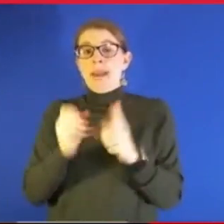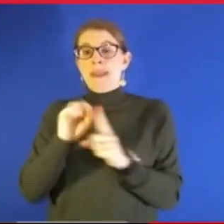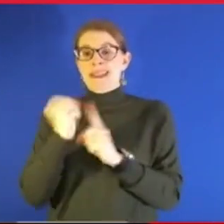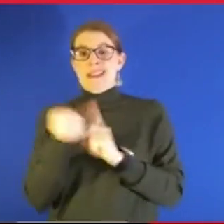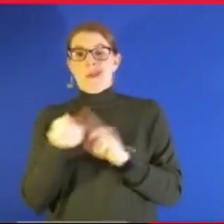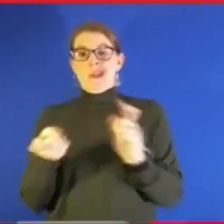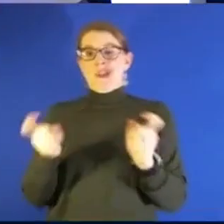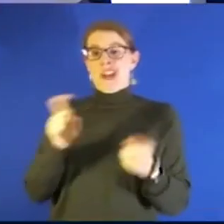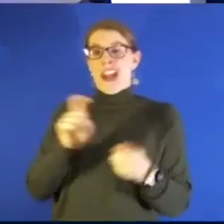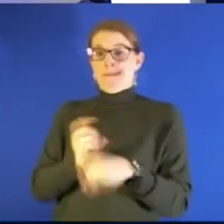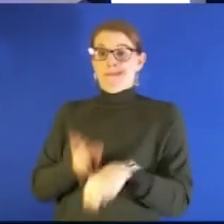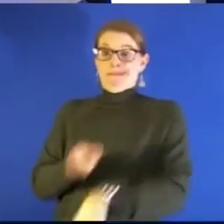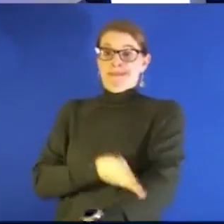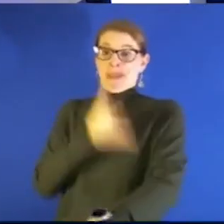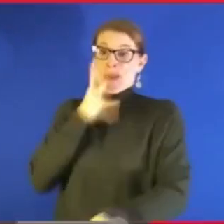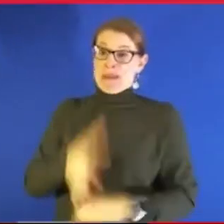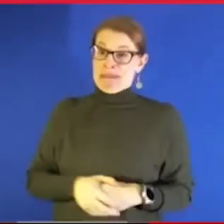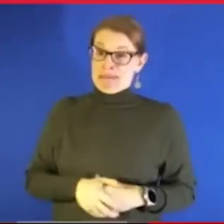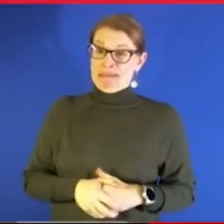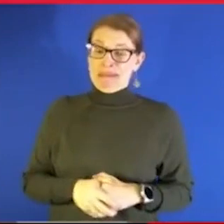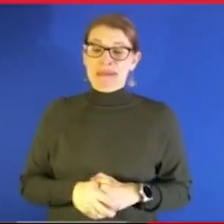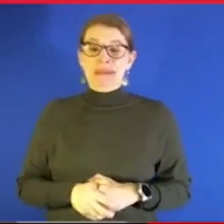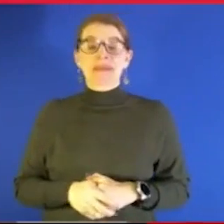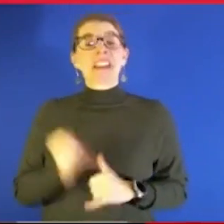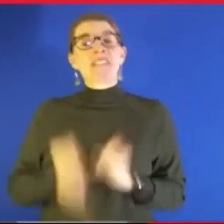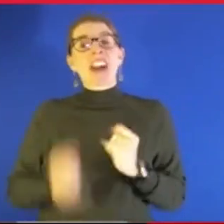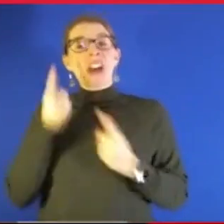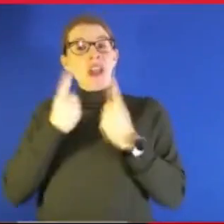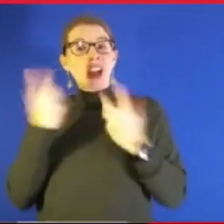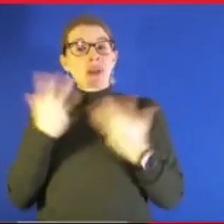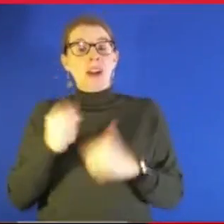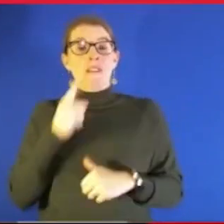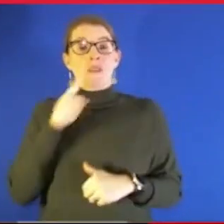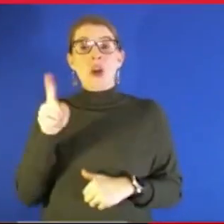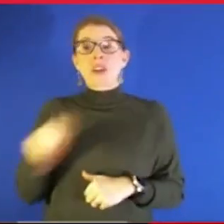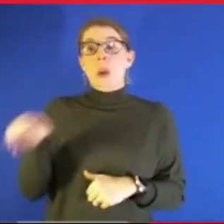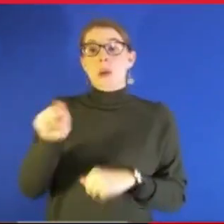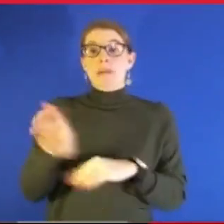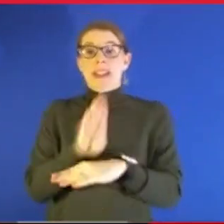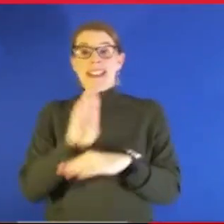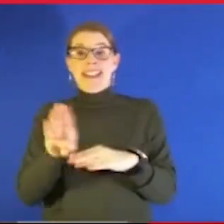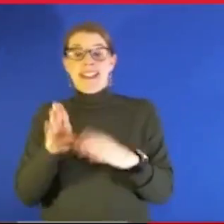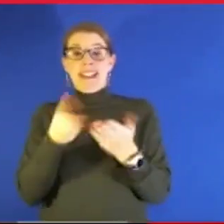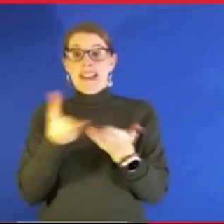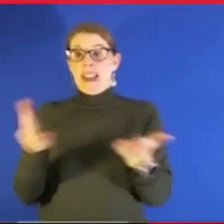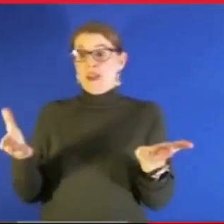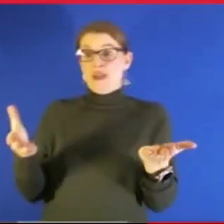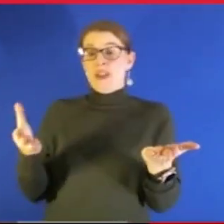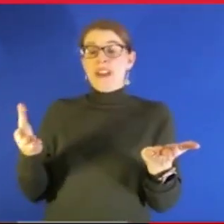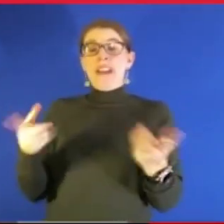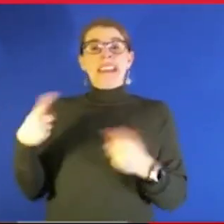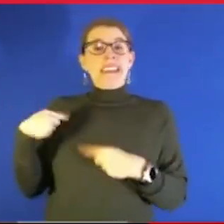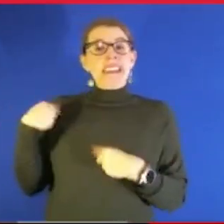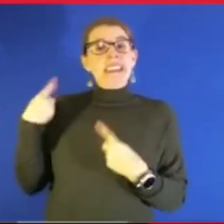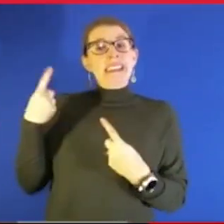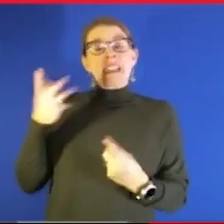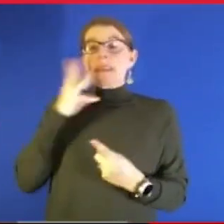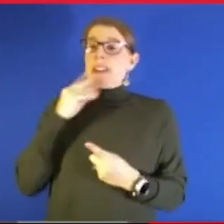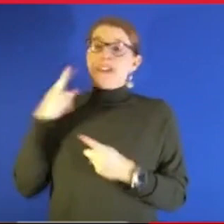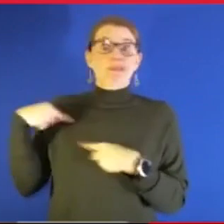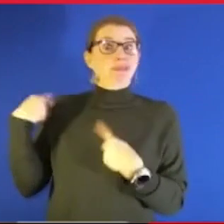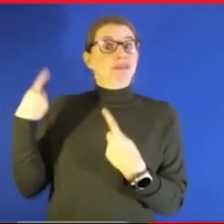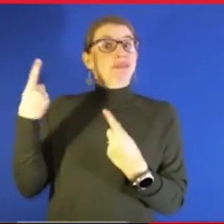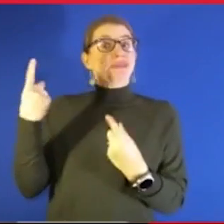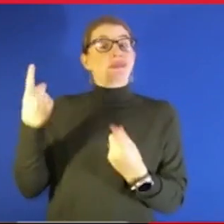time. But absolutely. Final thoughts are for those businesses that are out there. We've done this over time since the beginning of the pandemic. If